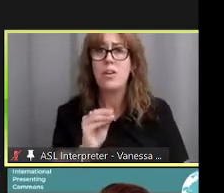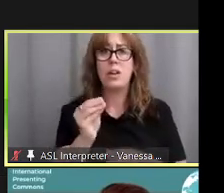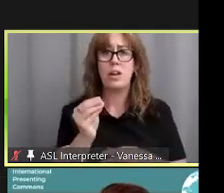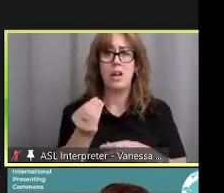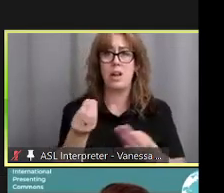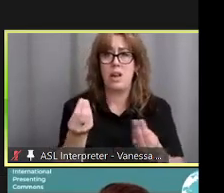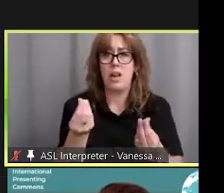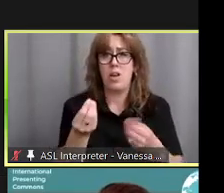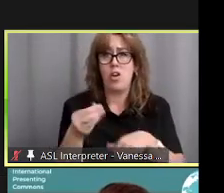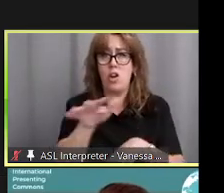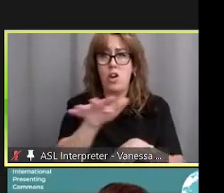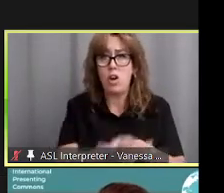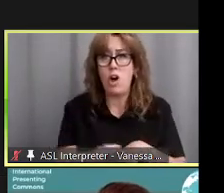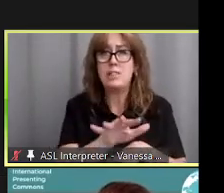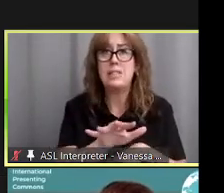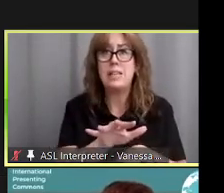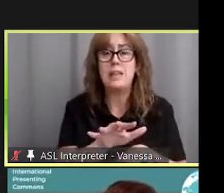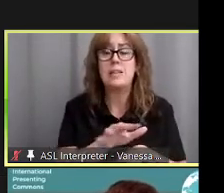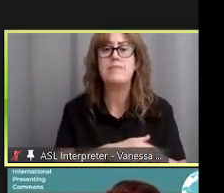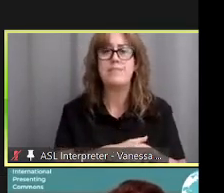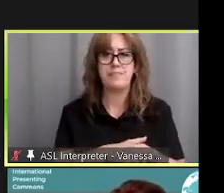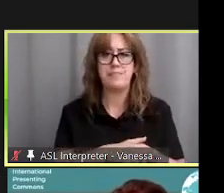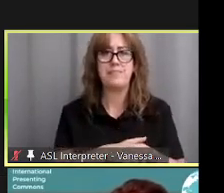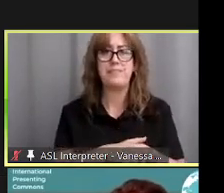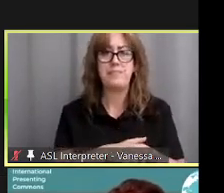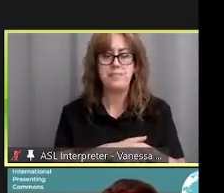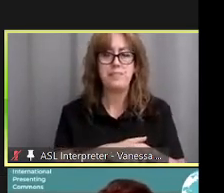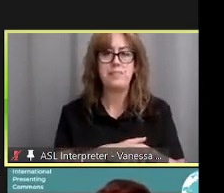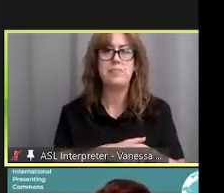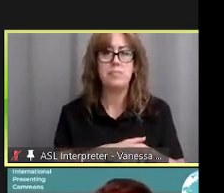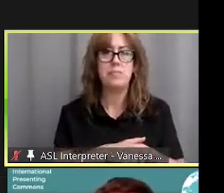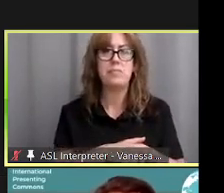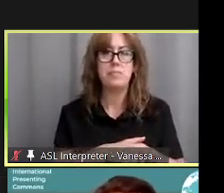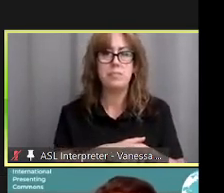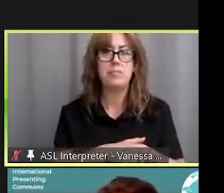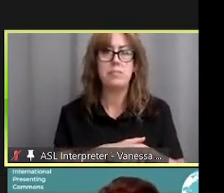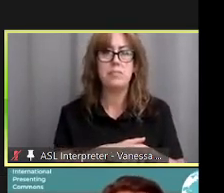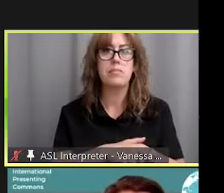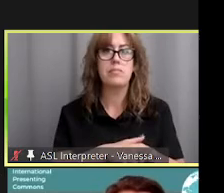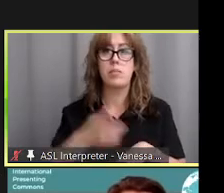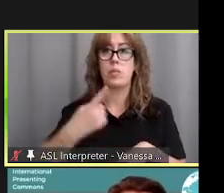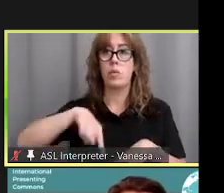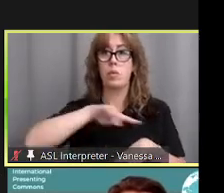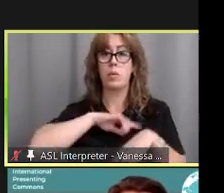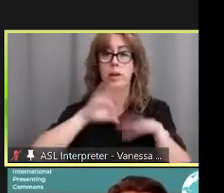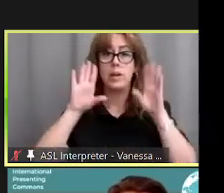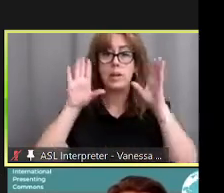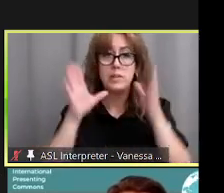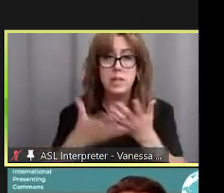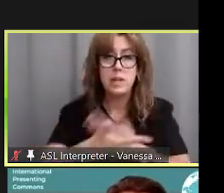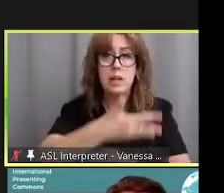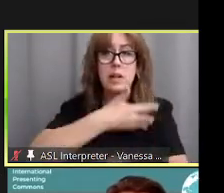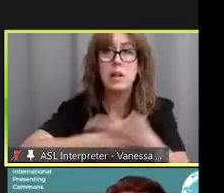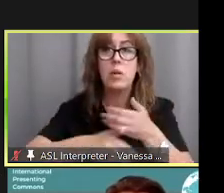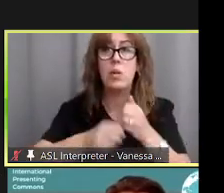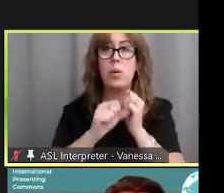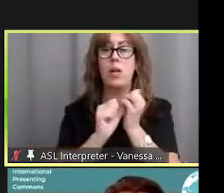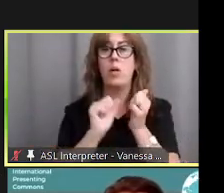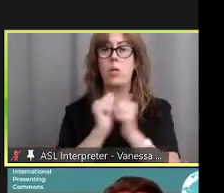it all, is that we deal with our own people exactly in the same